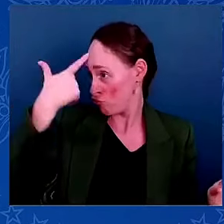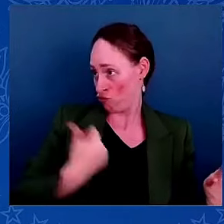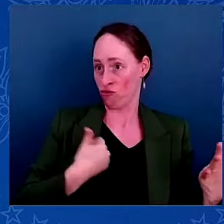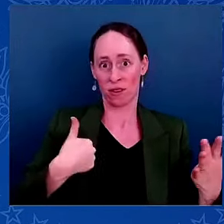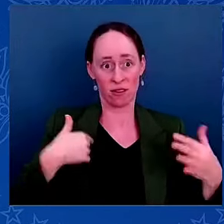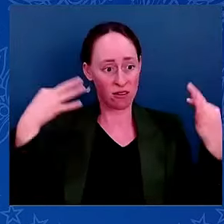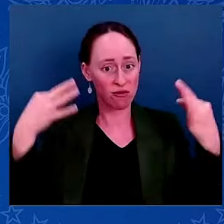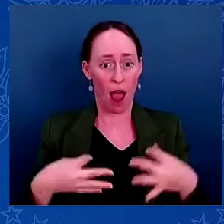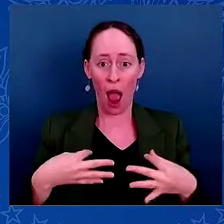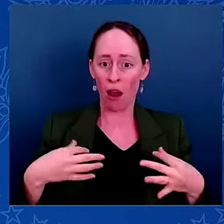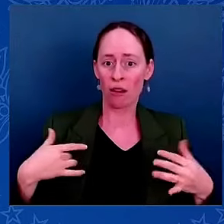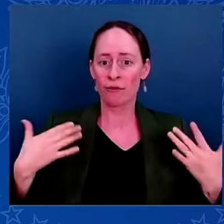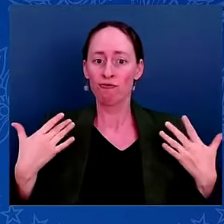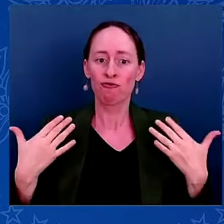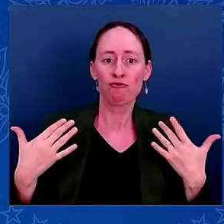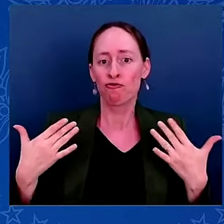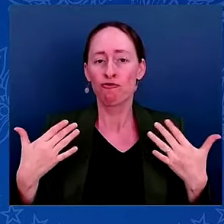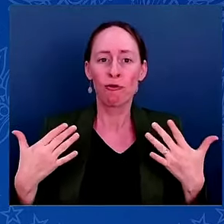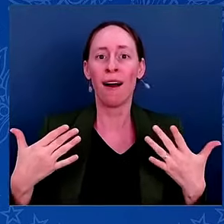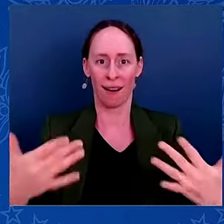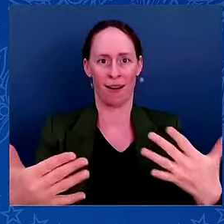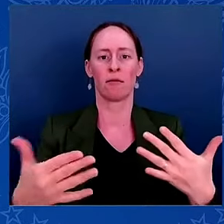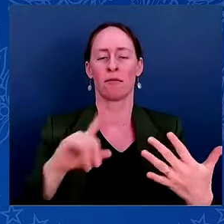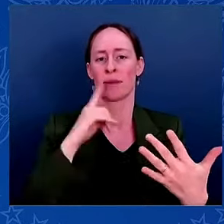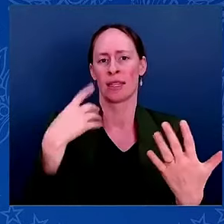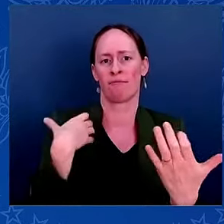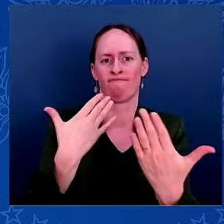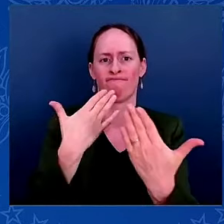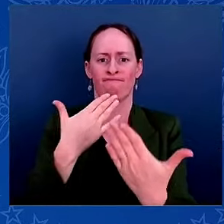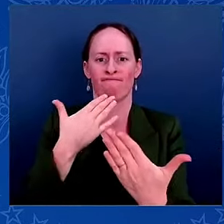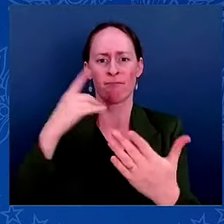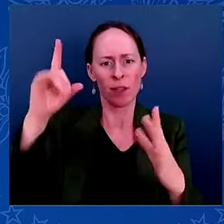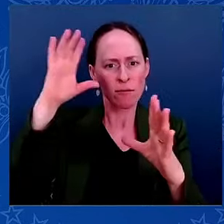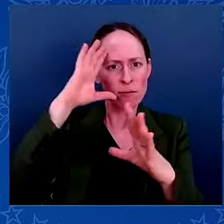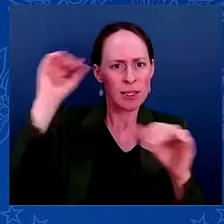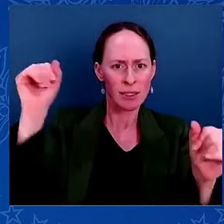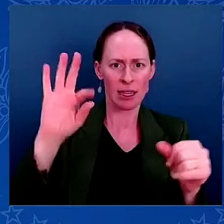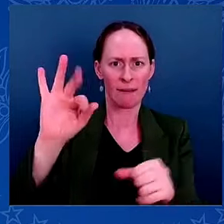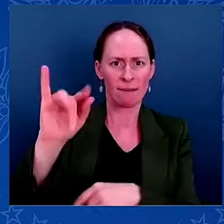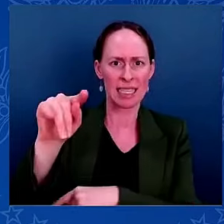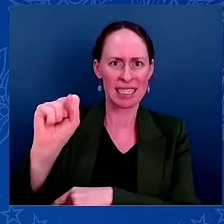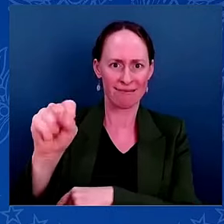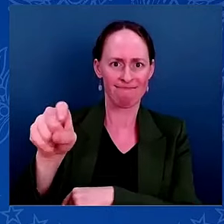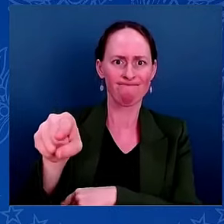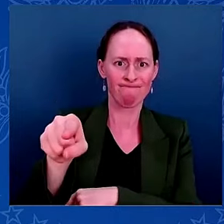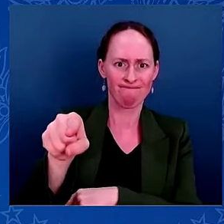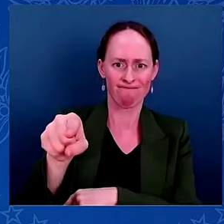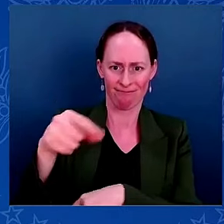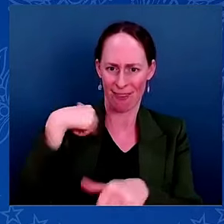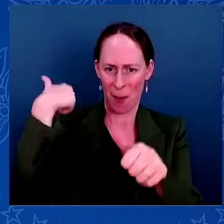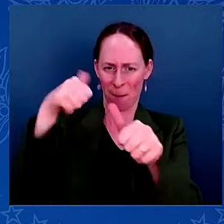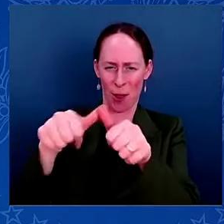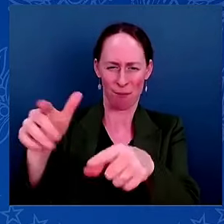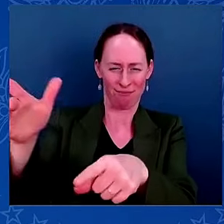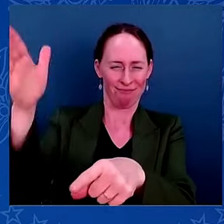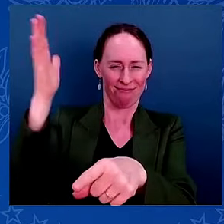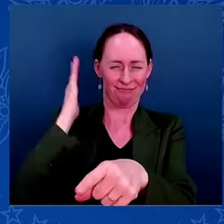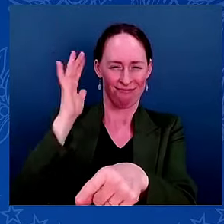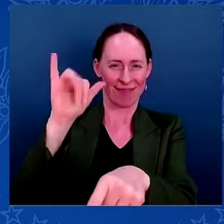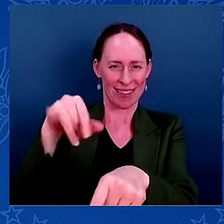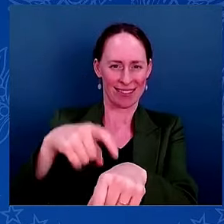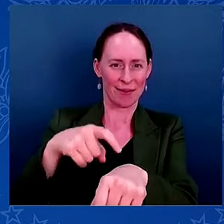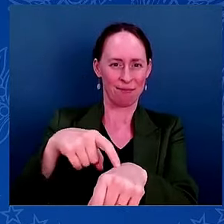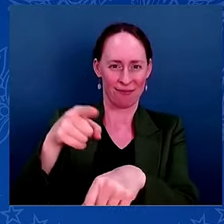Fitz for welcoming us back. I knew him when he was up at Penn, as on the other side of the ledger, law. He was the dean of the law